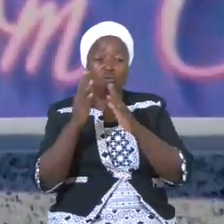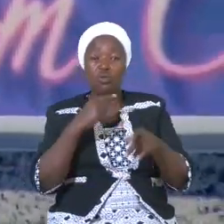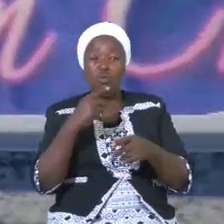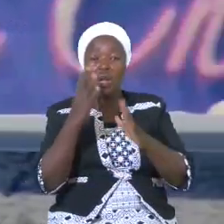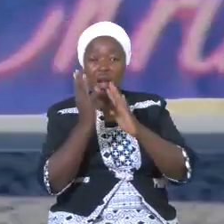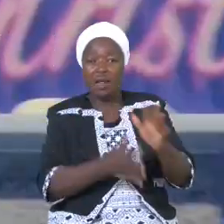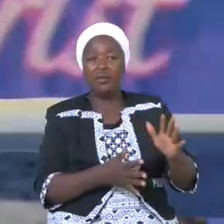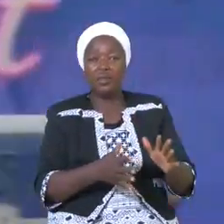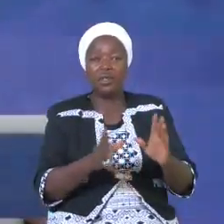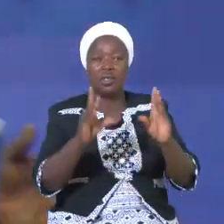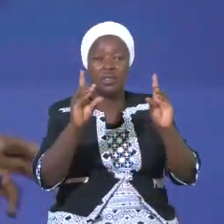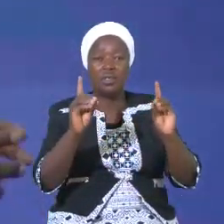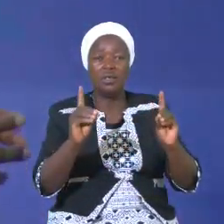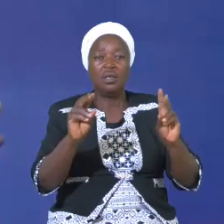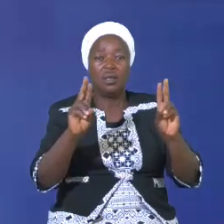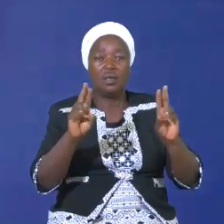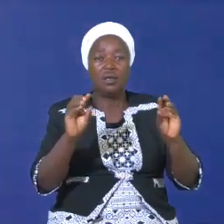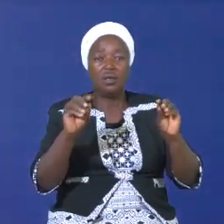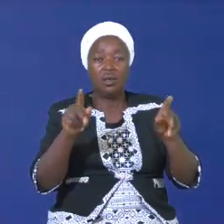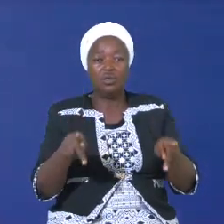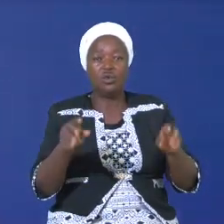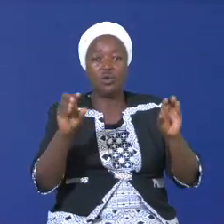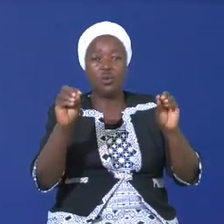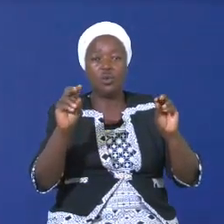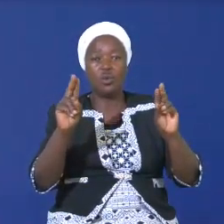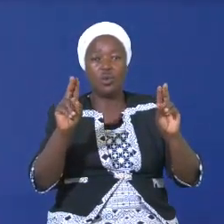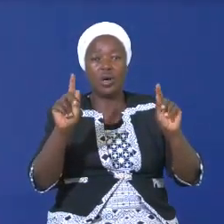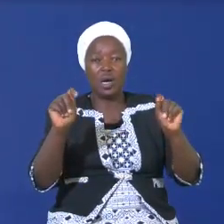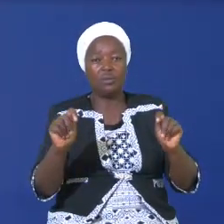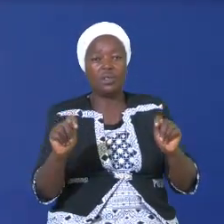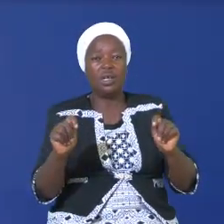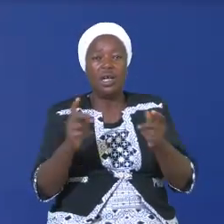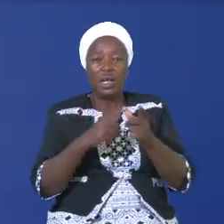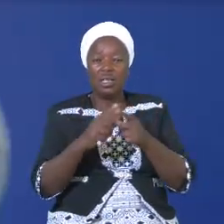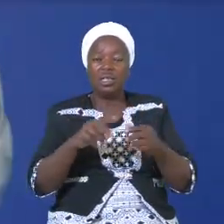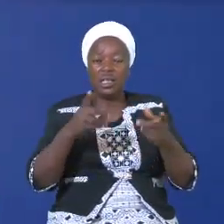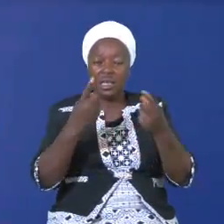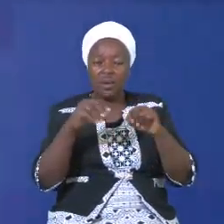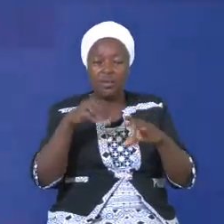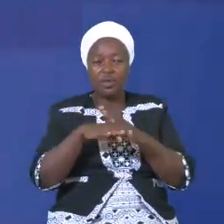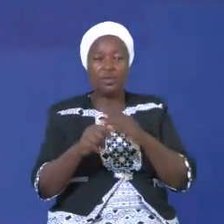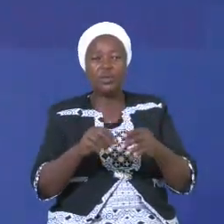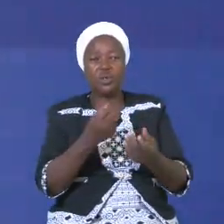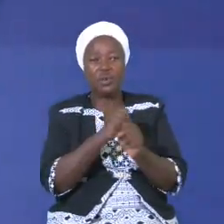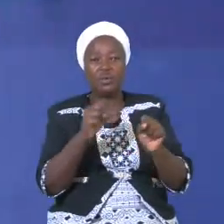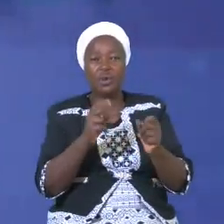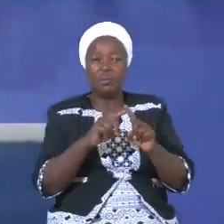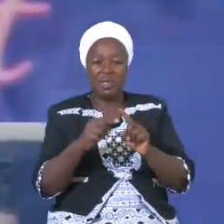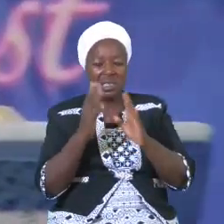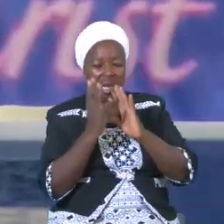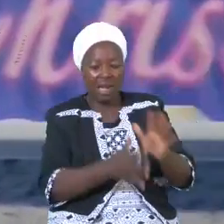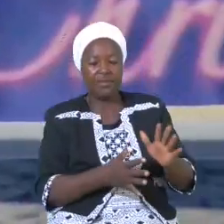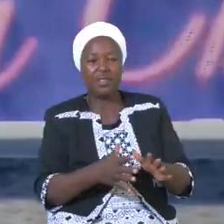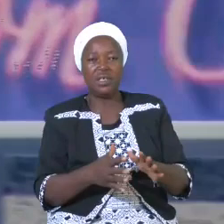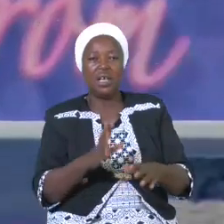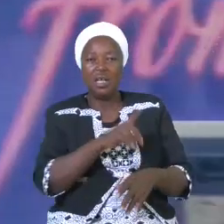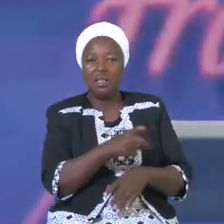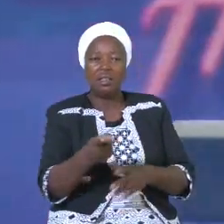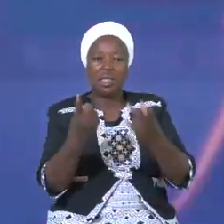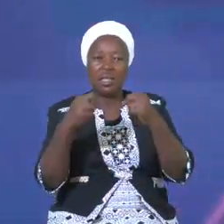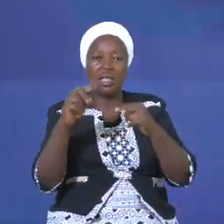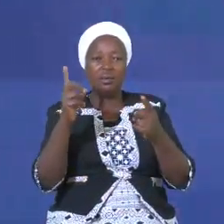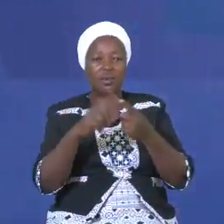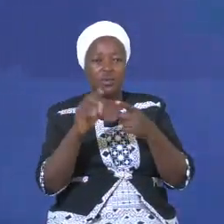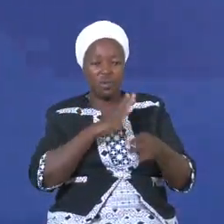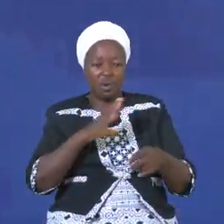they came into salvation they became dropouts they came to christ they became